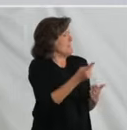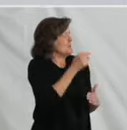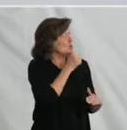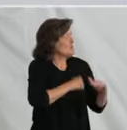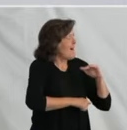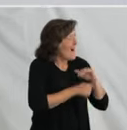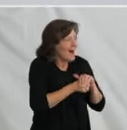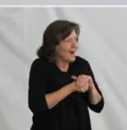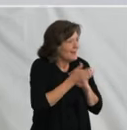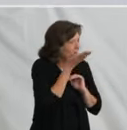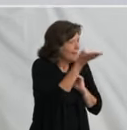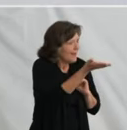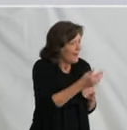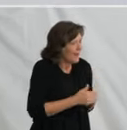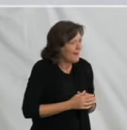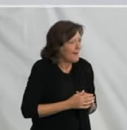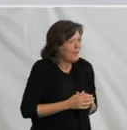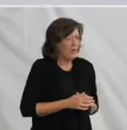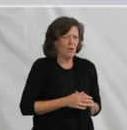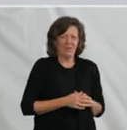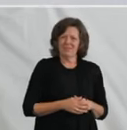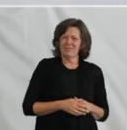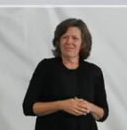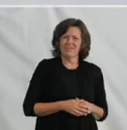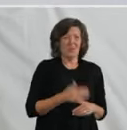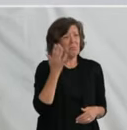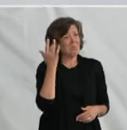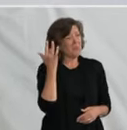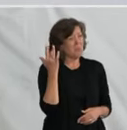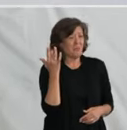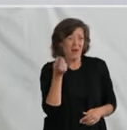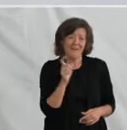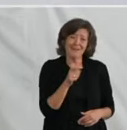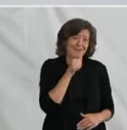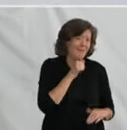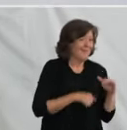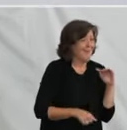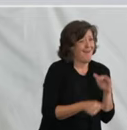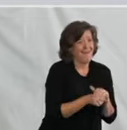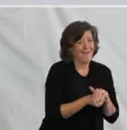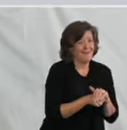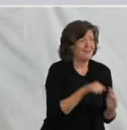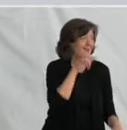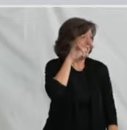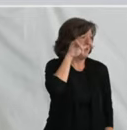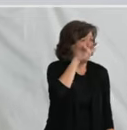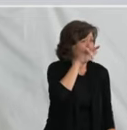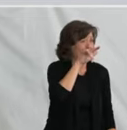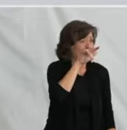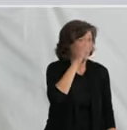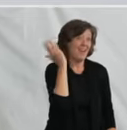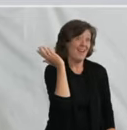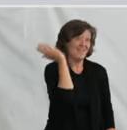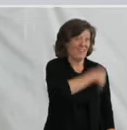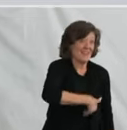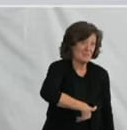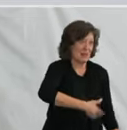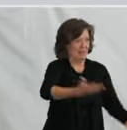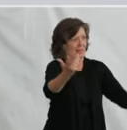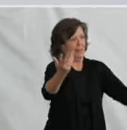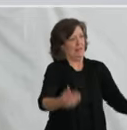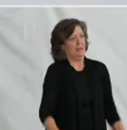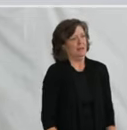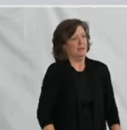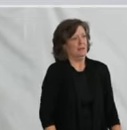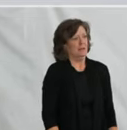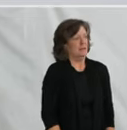hiding it there. And Alicia said, why would she need to hide an invisible jet?